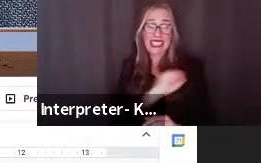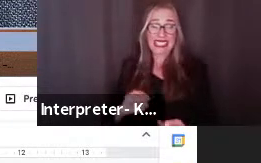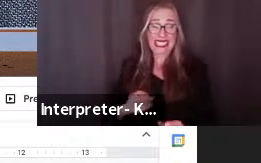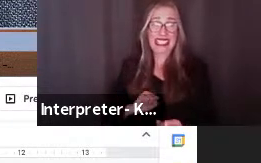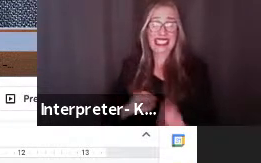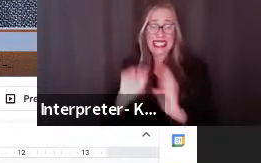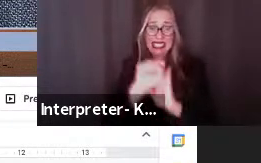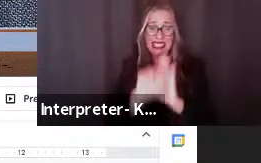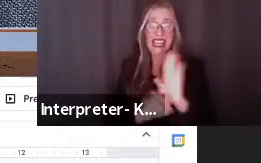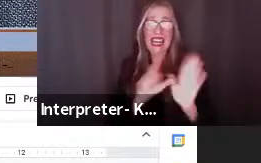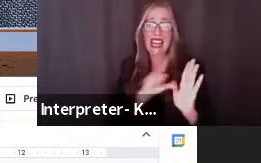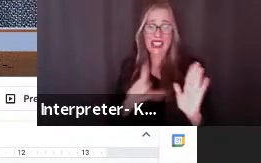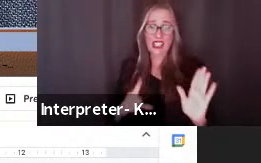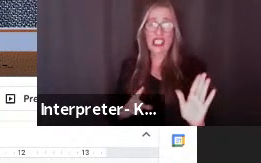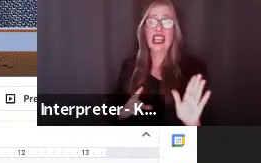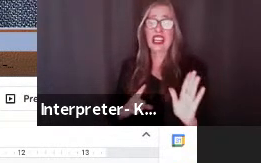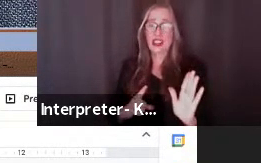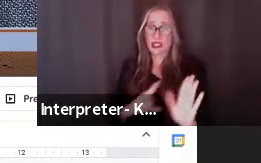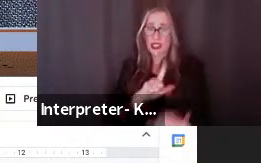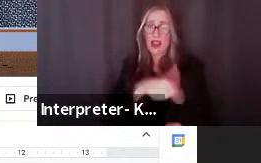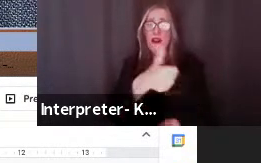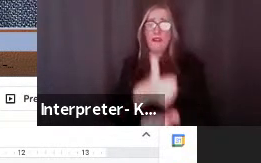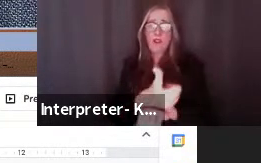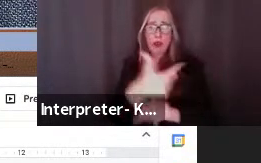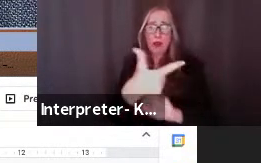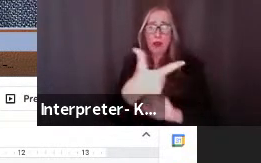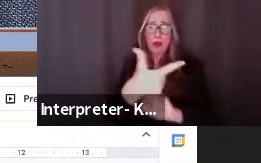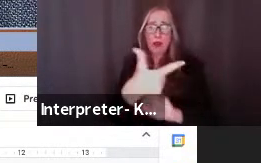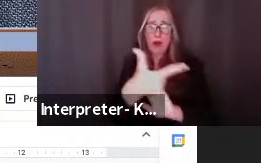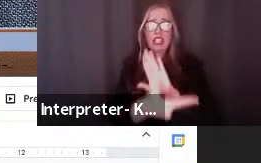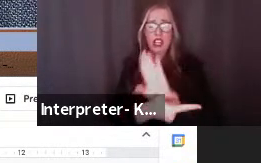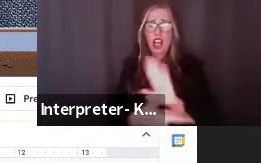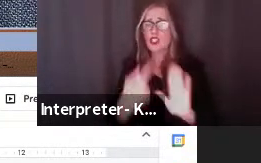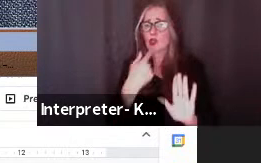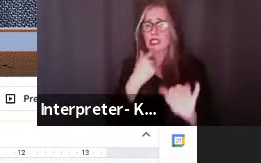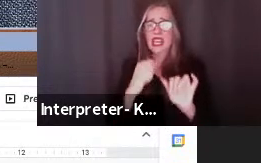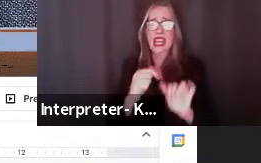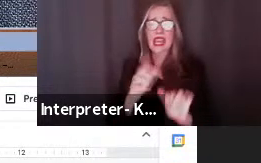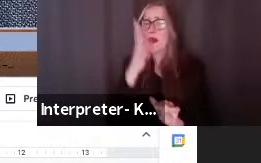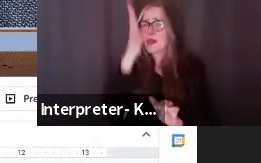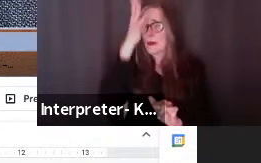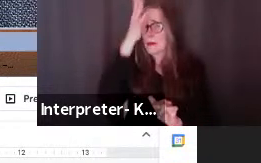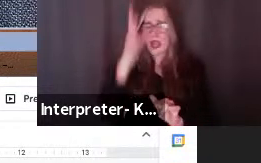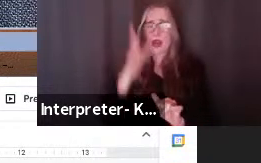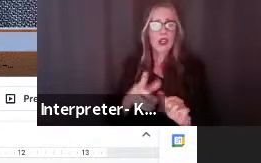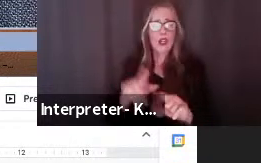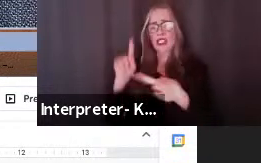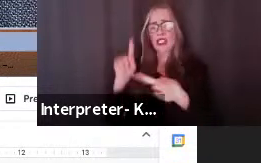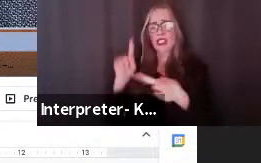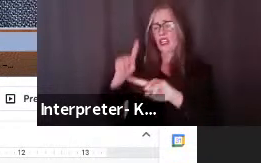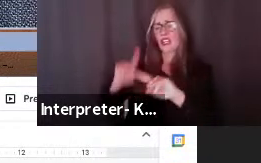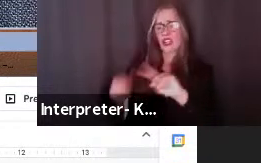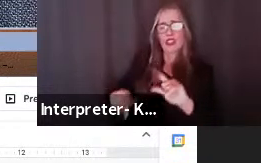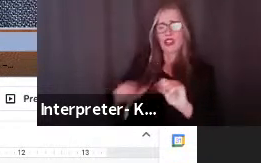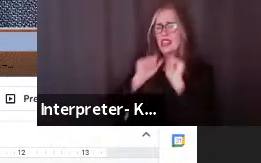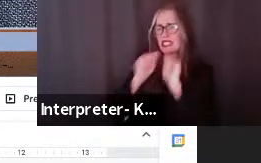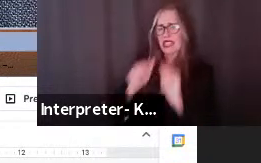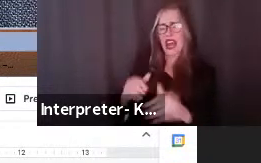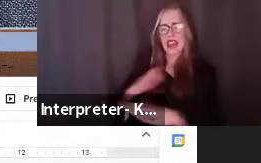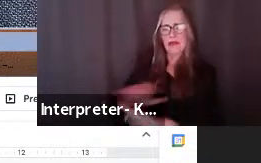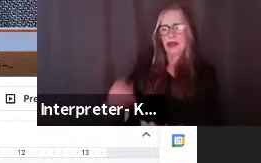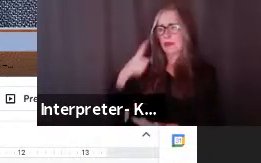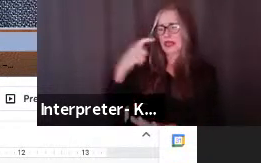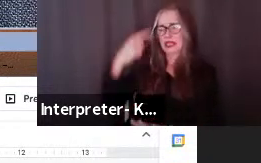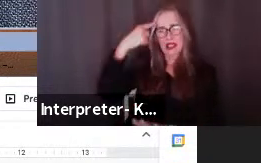basically achieved right there at that point the to deny parenthood to those who are manifestly unfit in the best interests of society